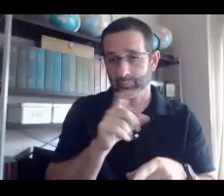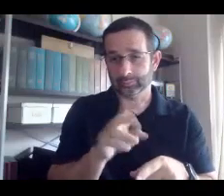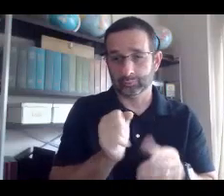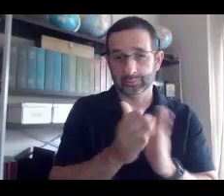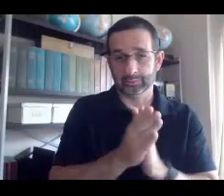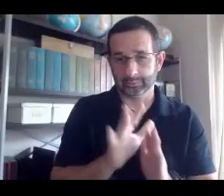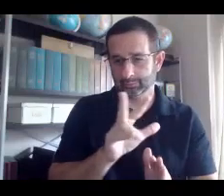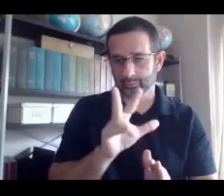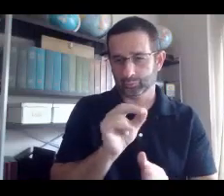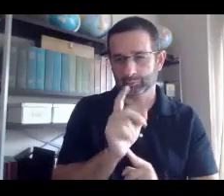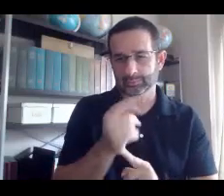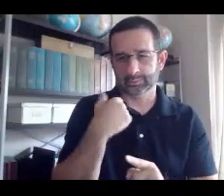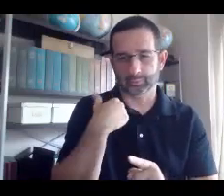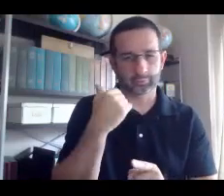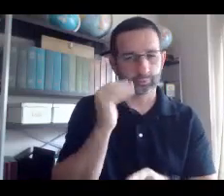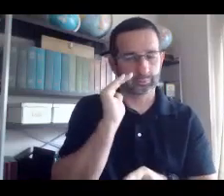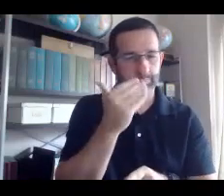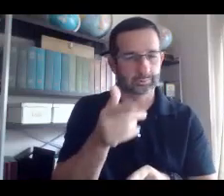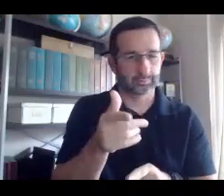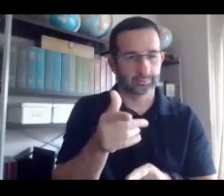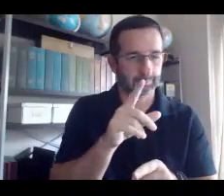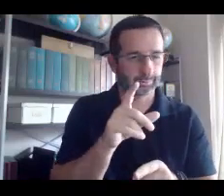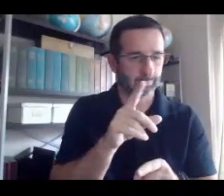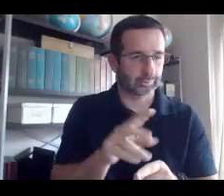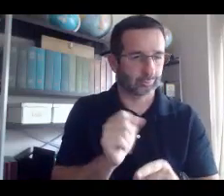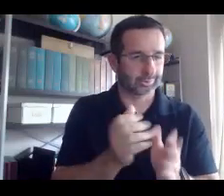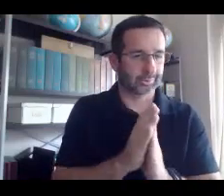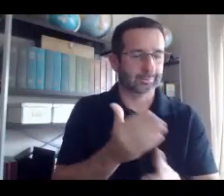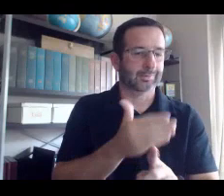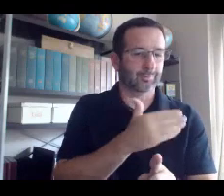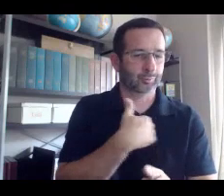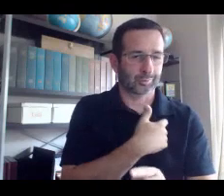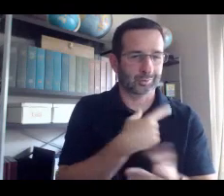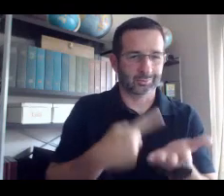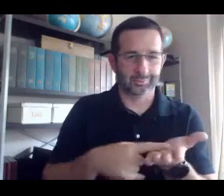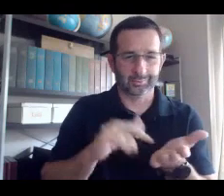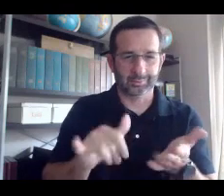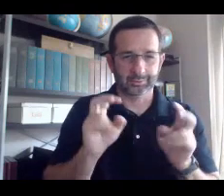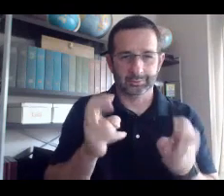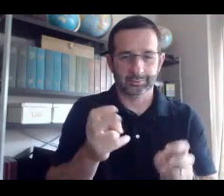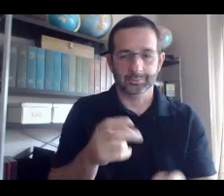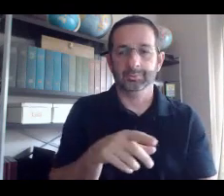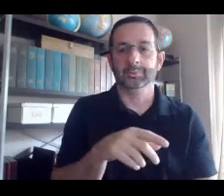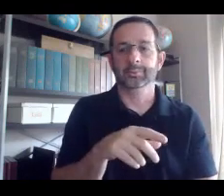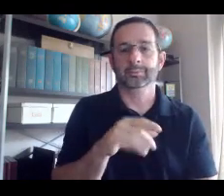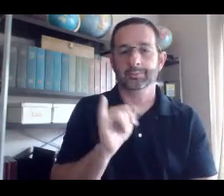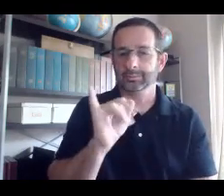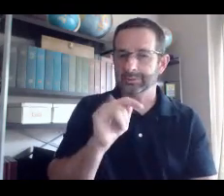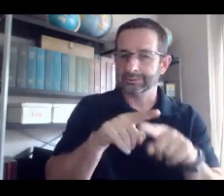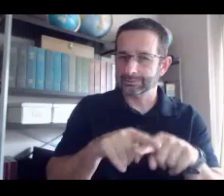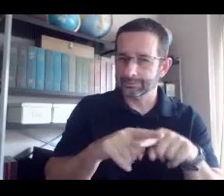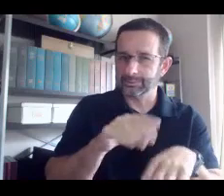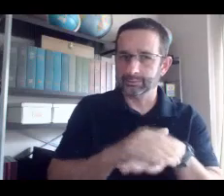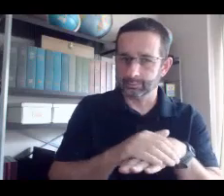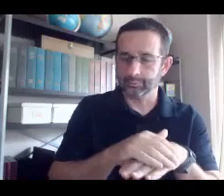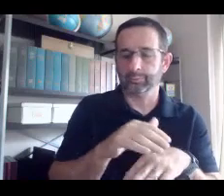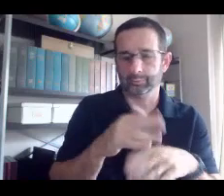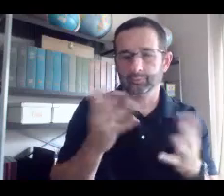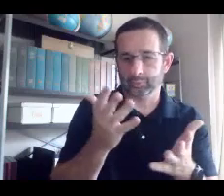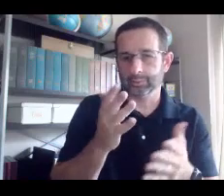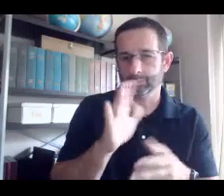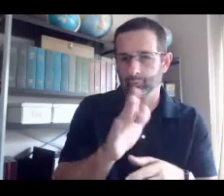presentation. It looks like you had asked the question about 30 minutes ago, and I think that was maybe before we